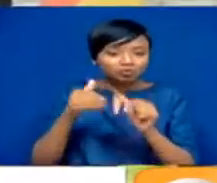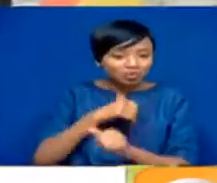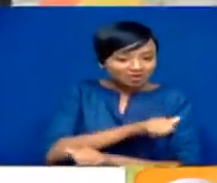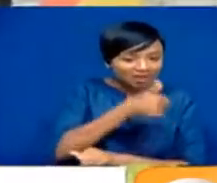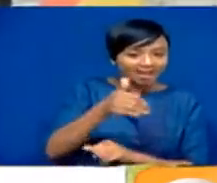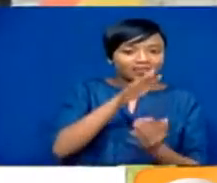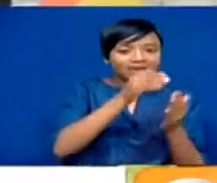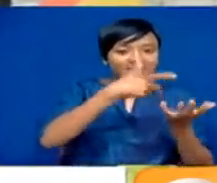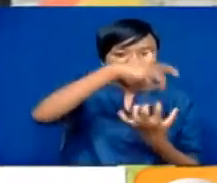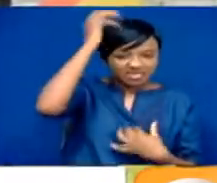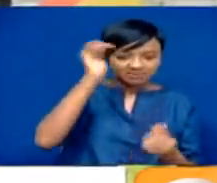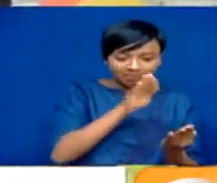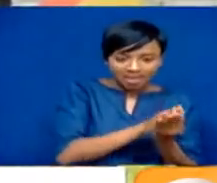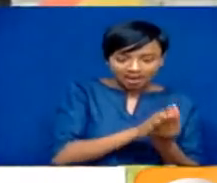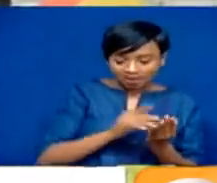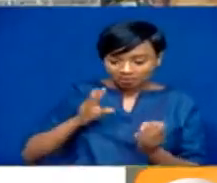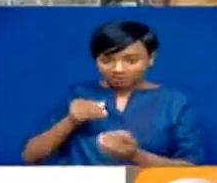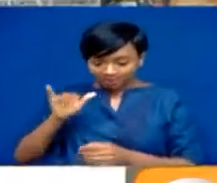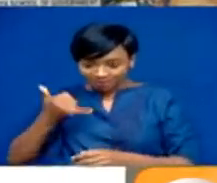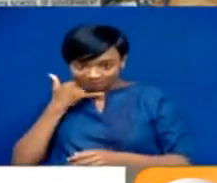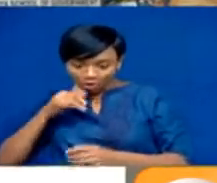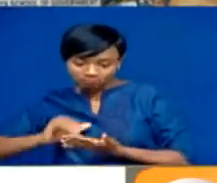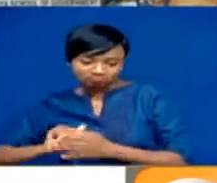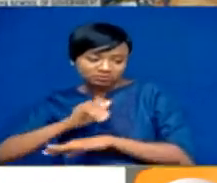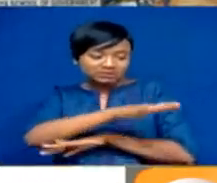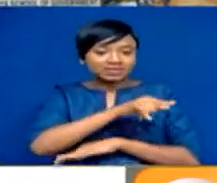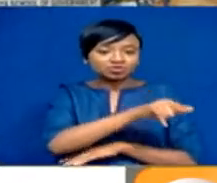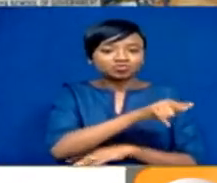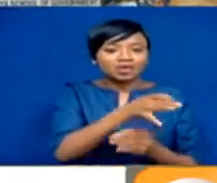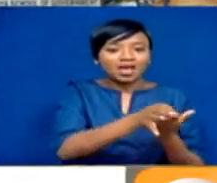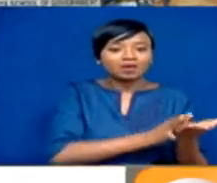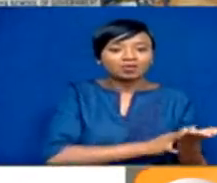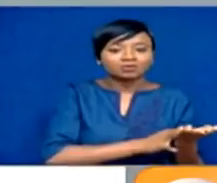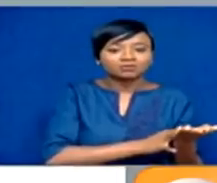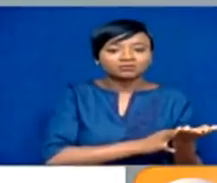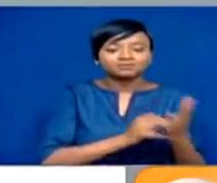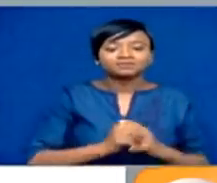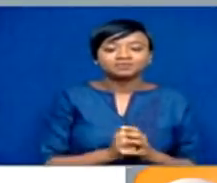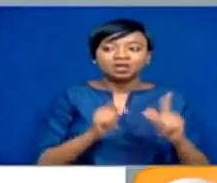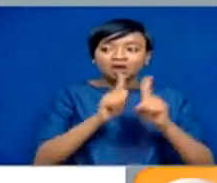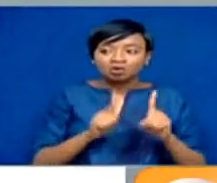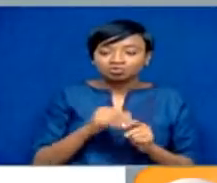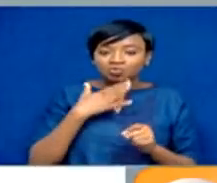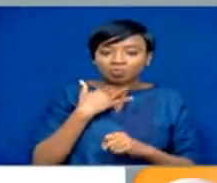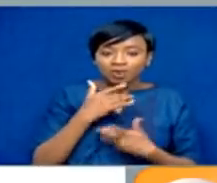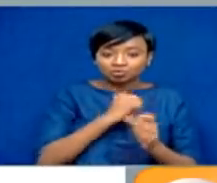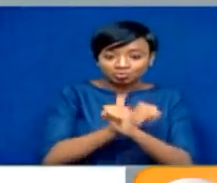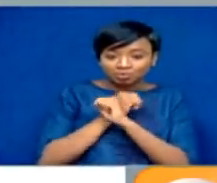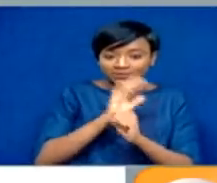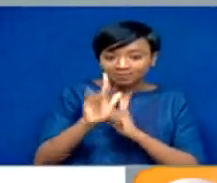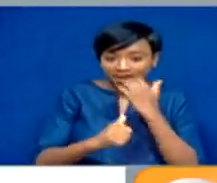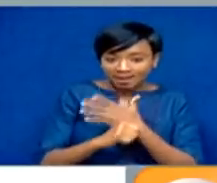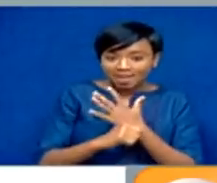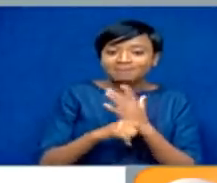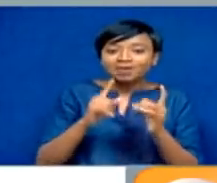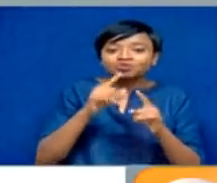account where he transferred the received cash from his M-Pesa to avoid reversals. To conceal his identity, Tanui's